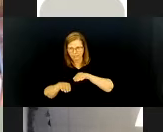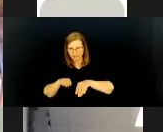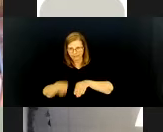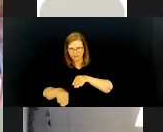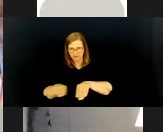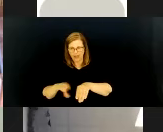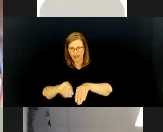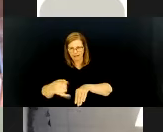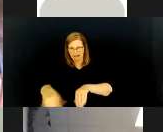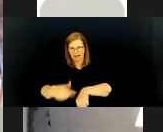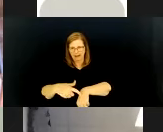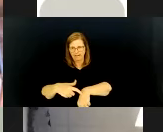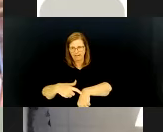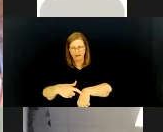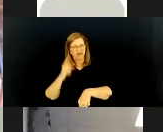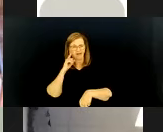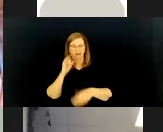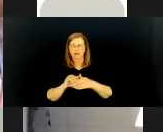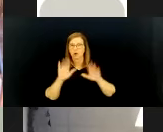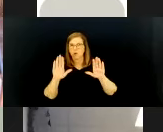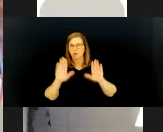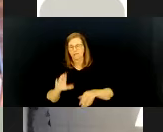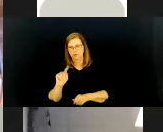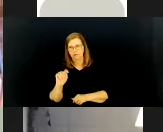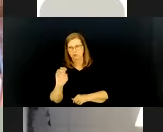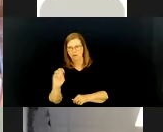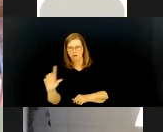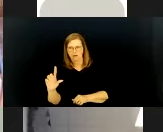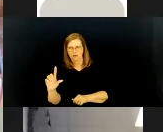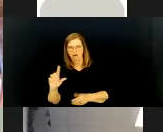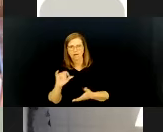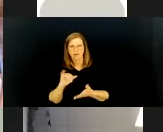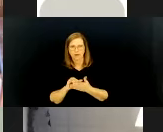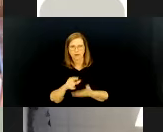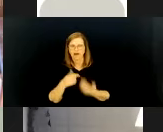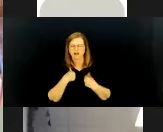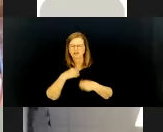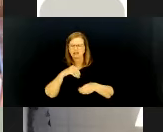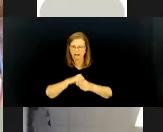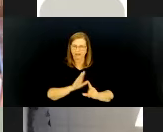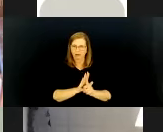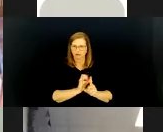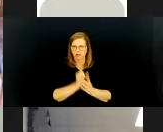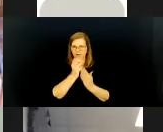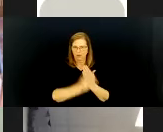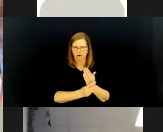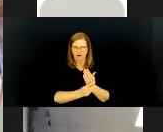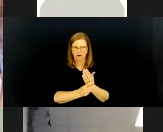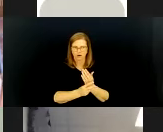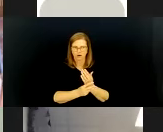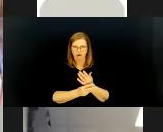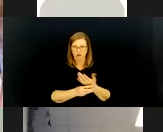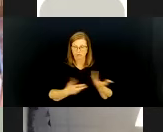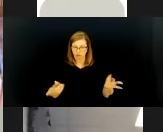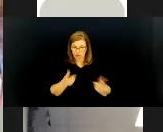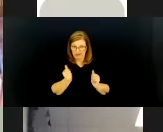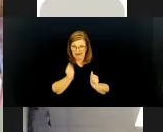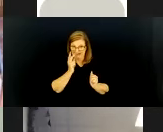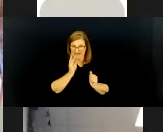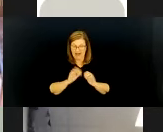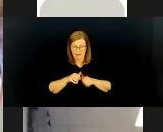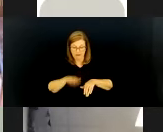think that that's a wonderful like tool that it has in the software. Yeah, so again, you can see how those